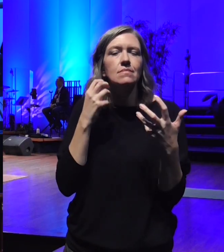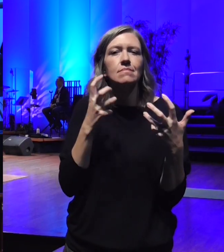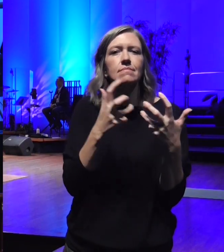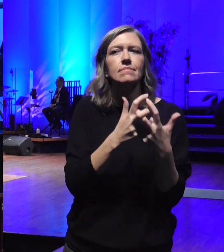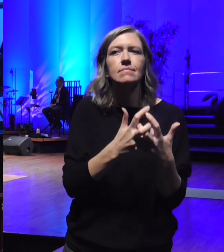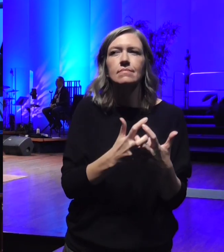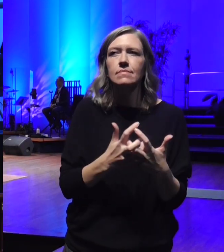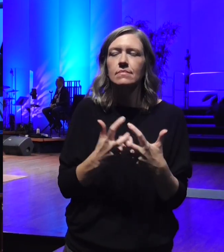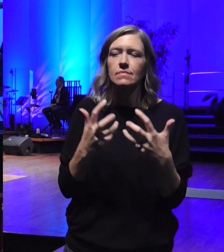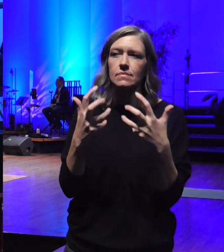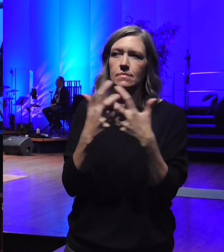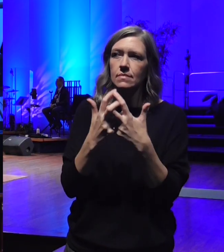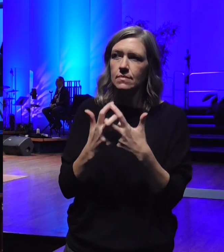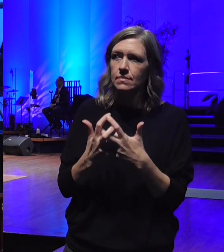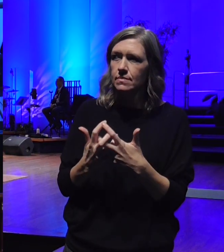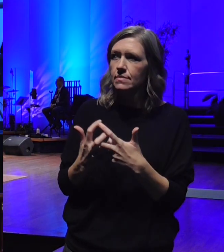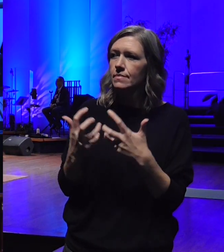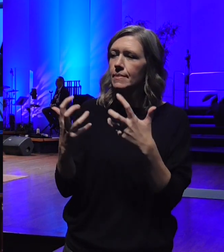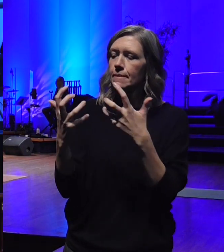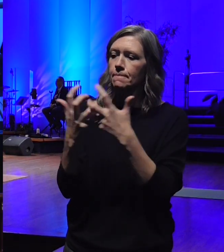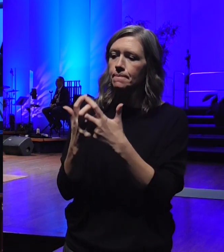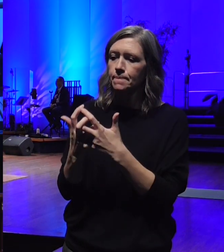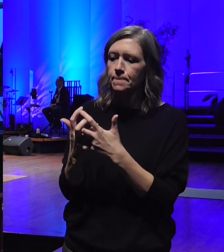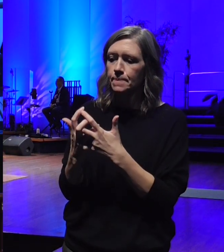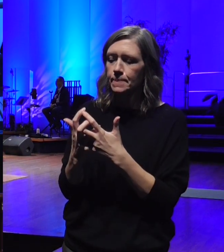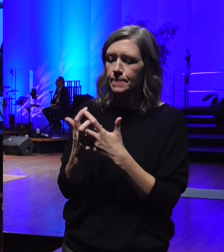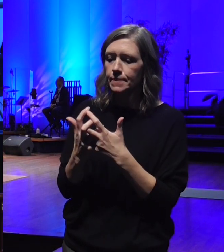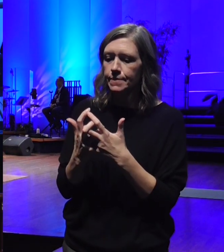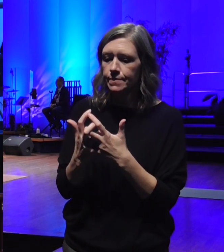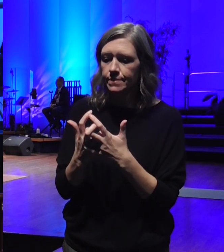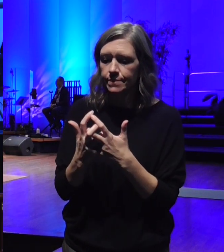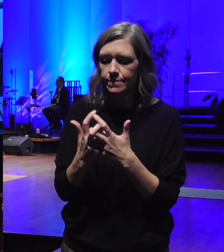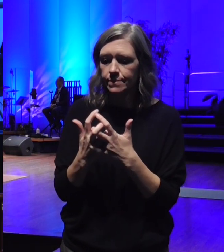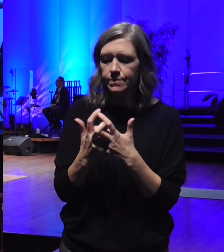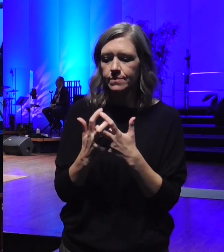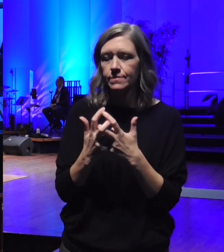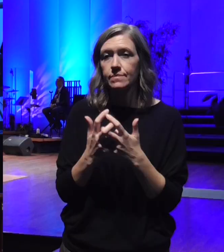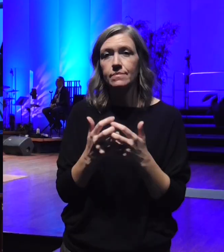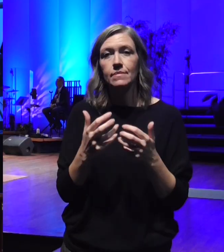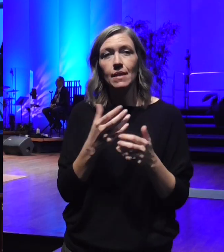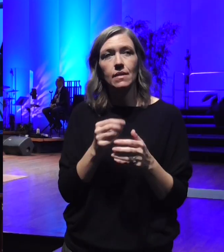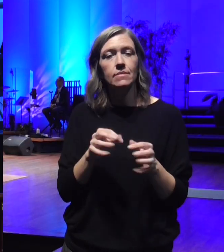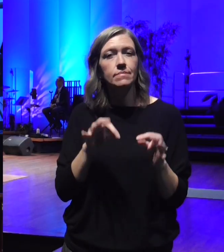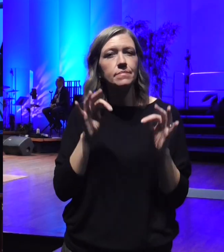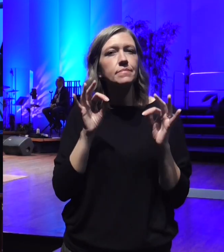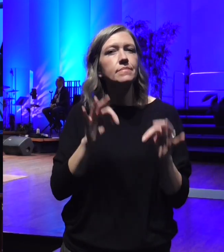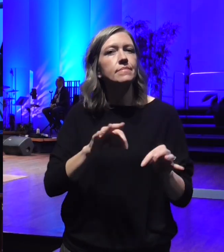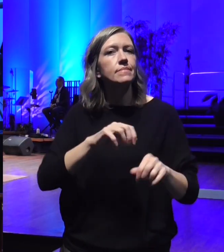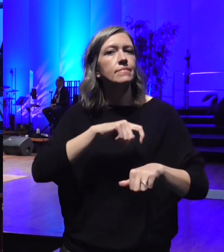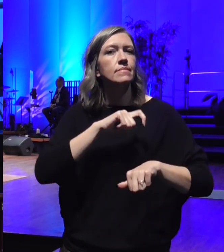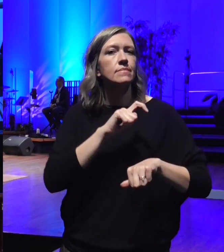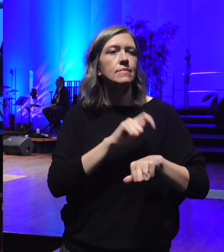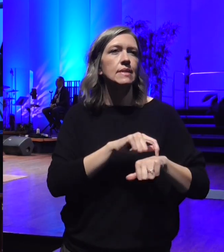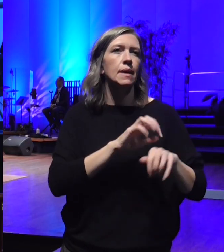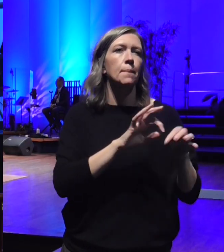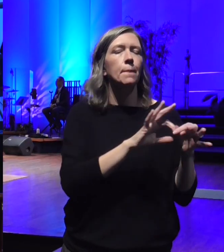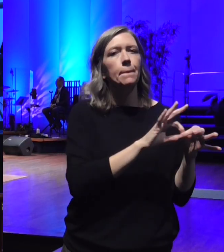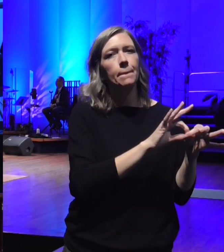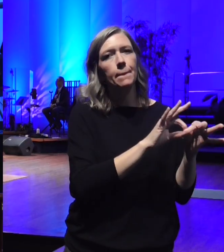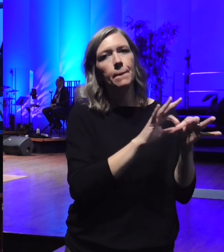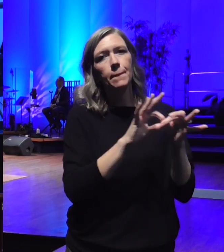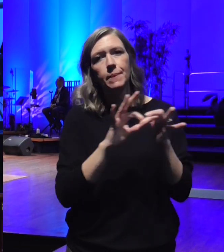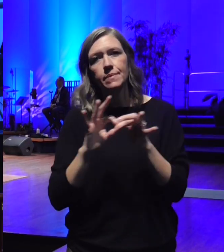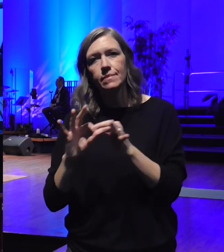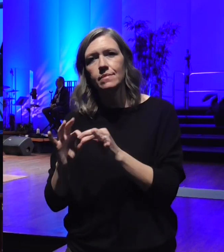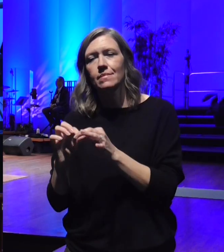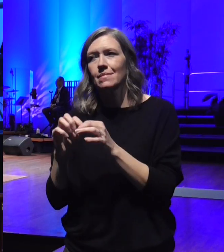season, turn, turn, turn. And a time to